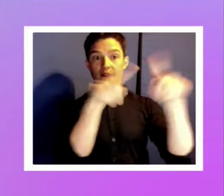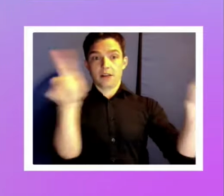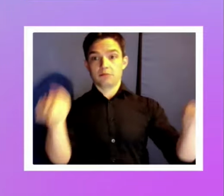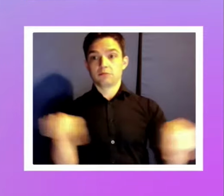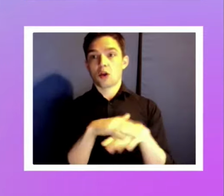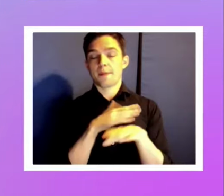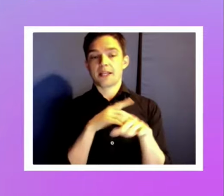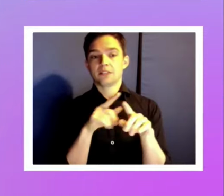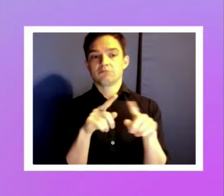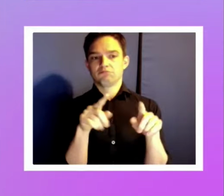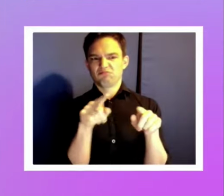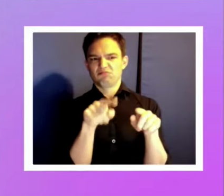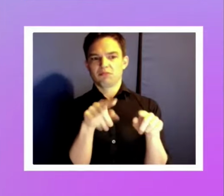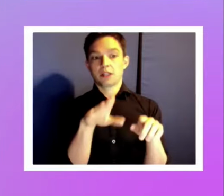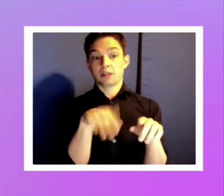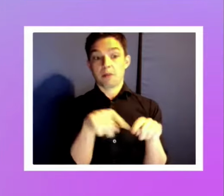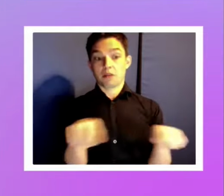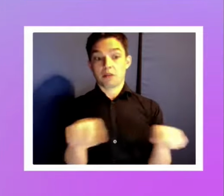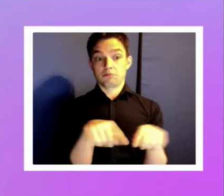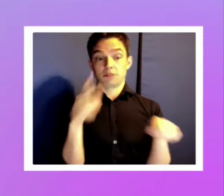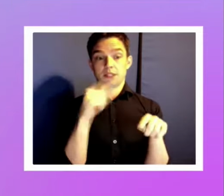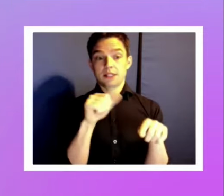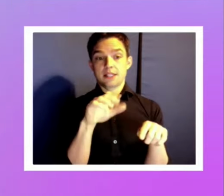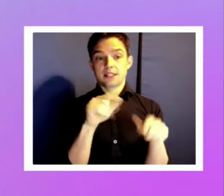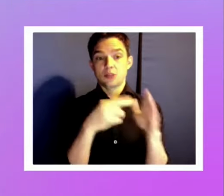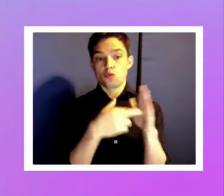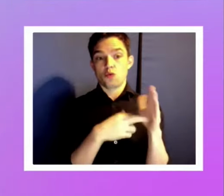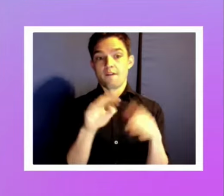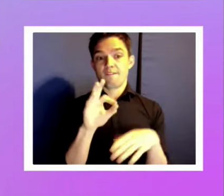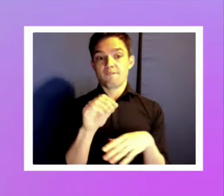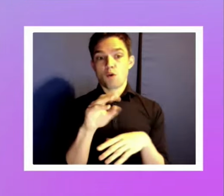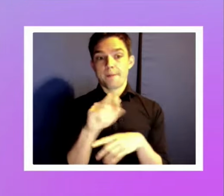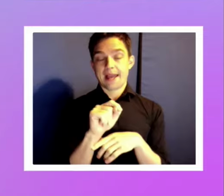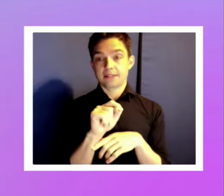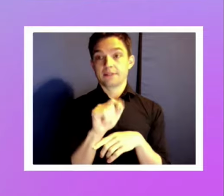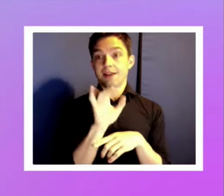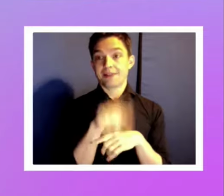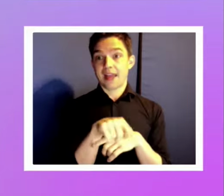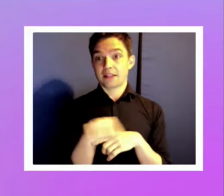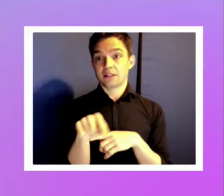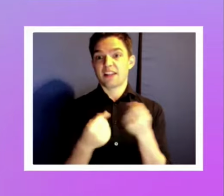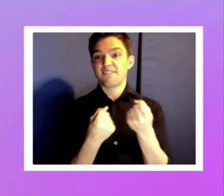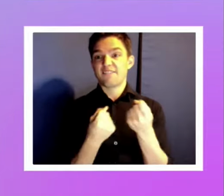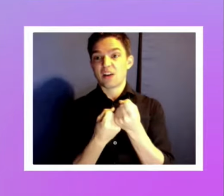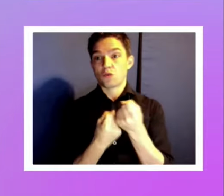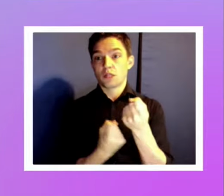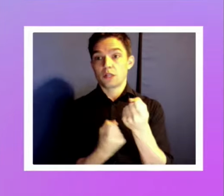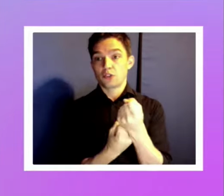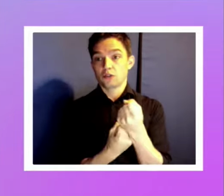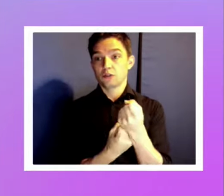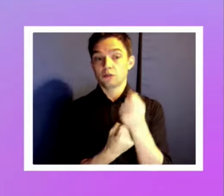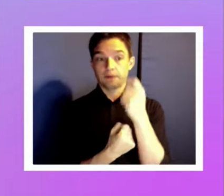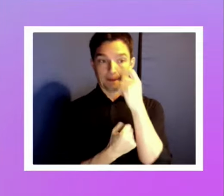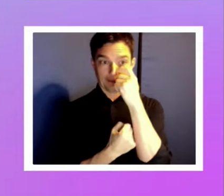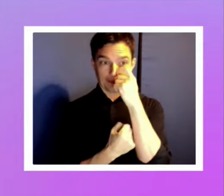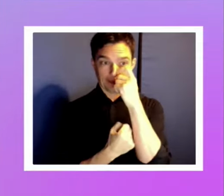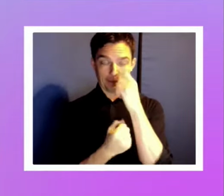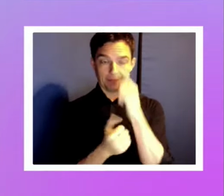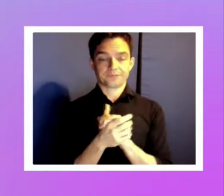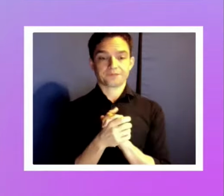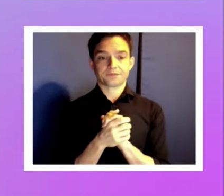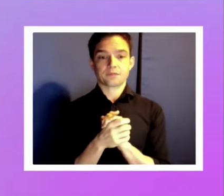the bottom where it starts off with the ACT rules format. That is really the foundation on which a